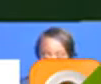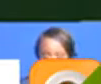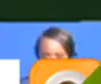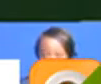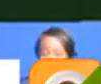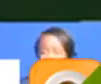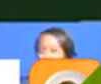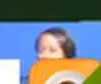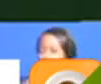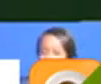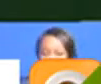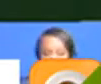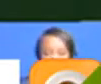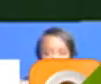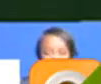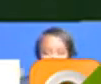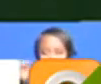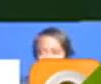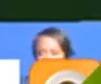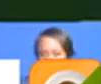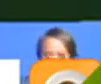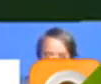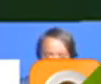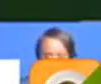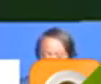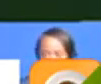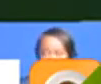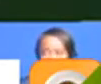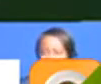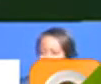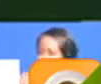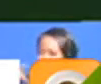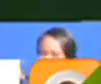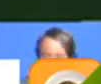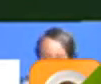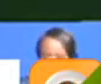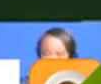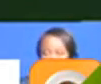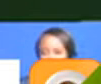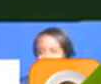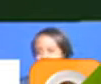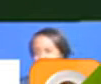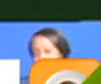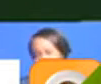all the way down to the chiefs and their assistants,